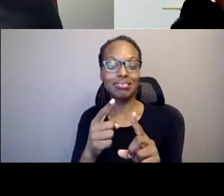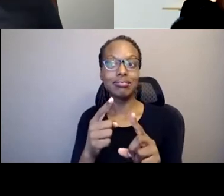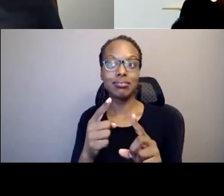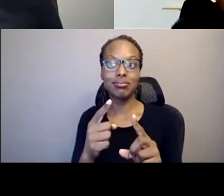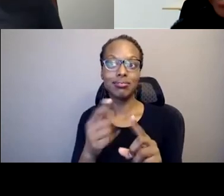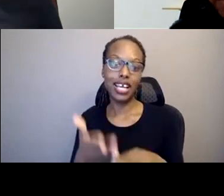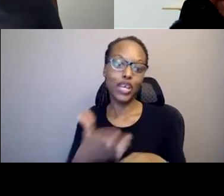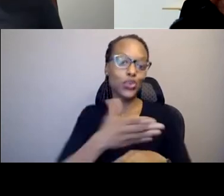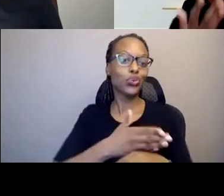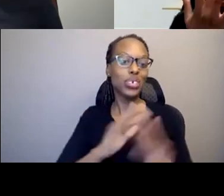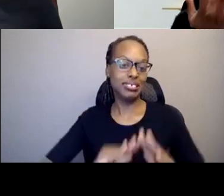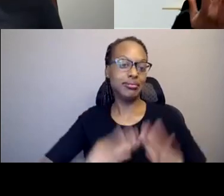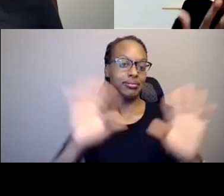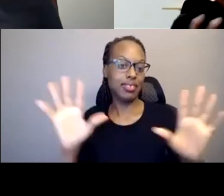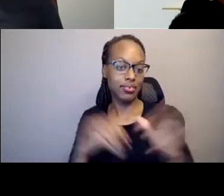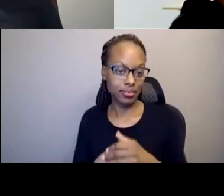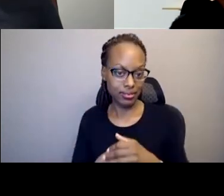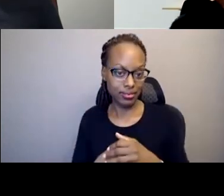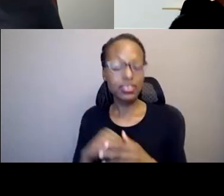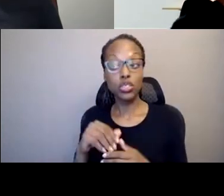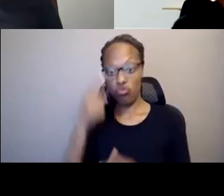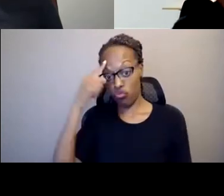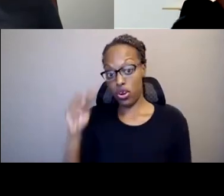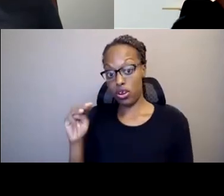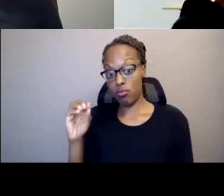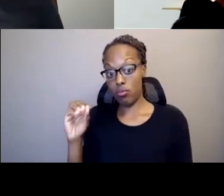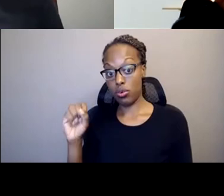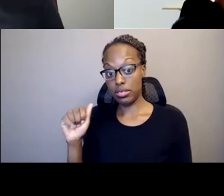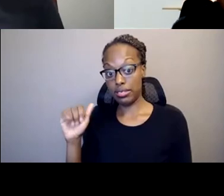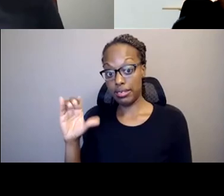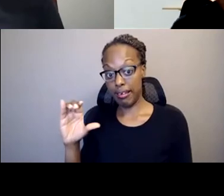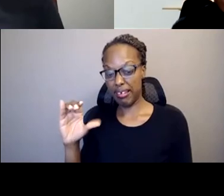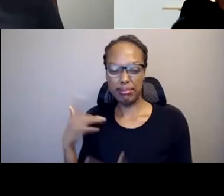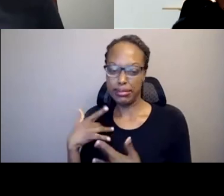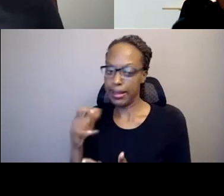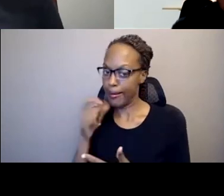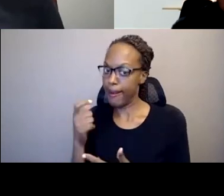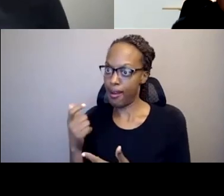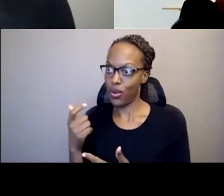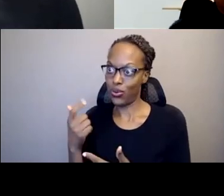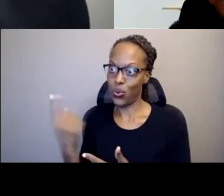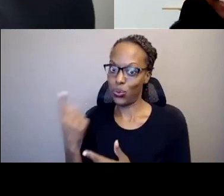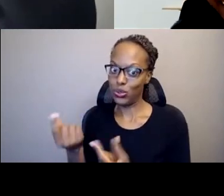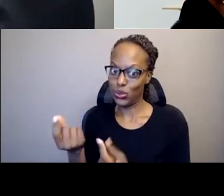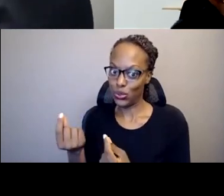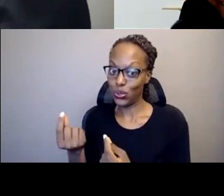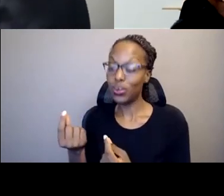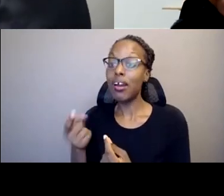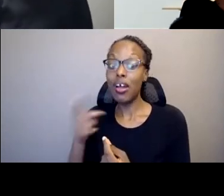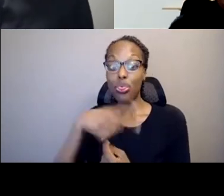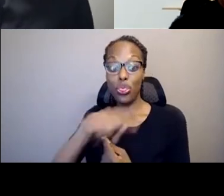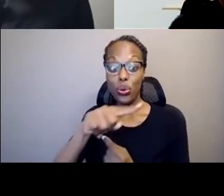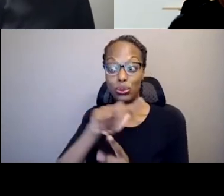Mosaic that, is not something that's typically done, is that we actually did have follow-up calls with all of the applicants that did not get a